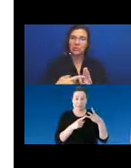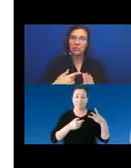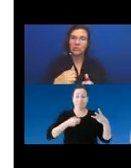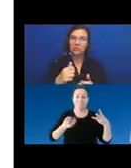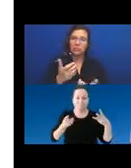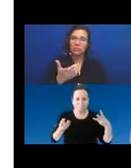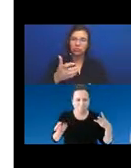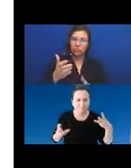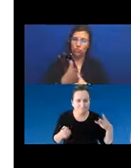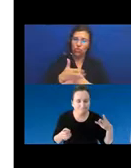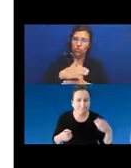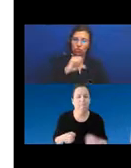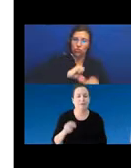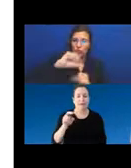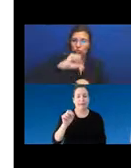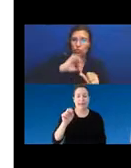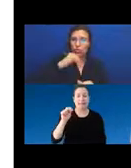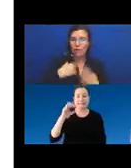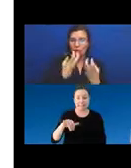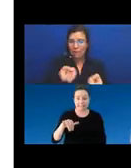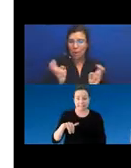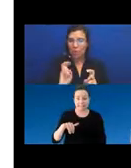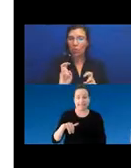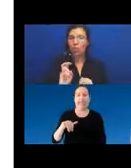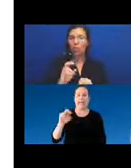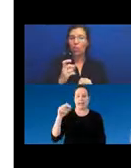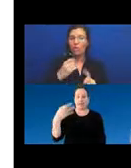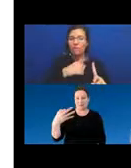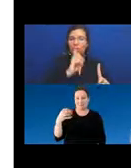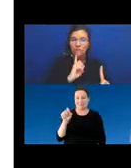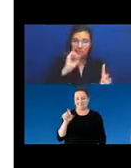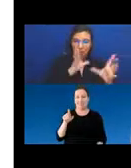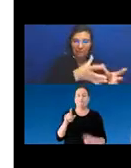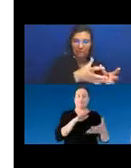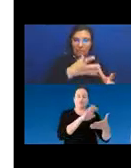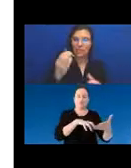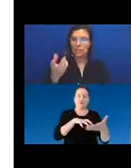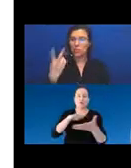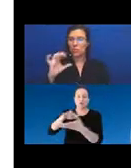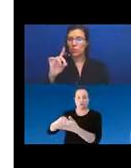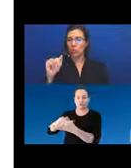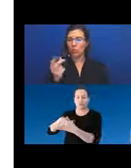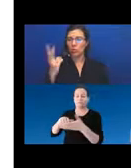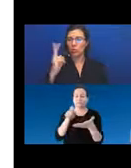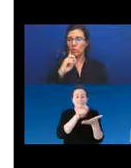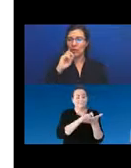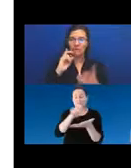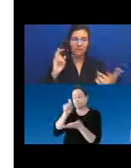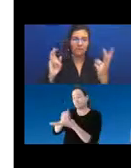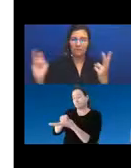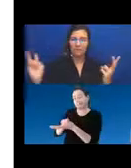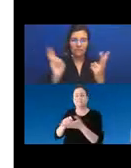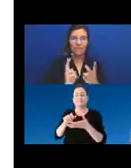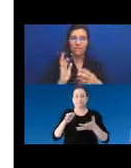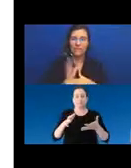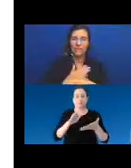other, we will have a panel of deaf and two CODAs and two deaf sharing their journeys